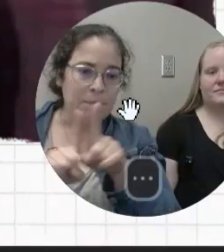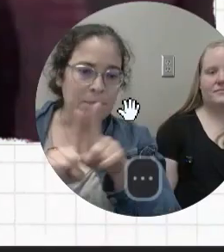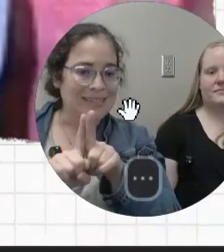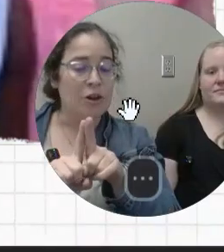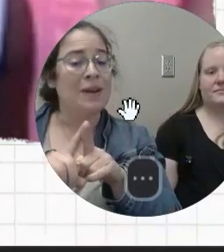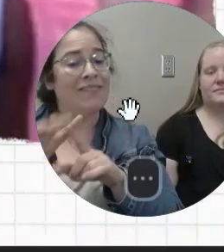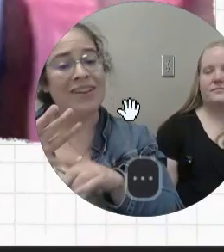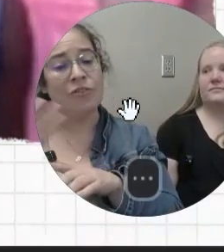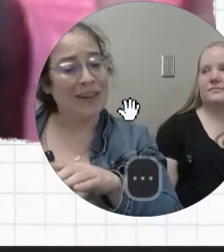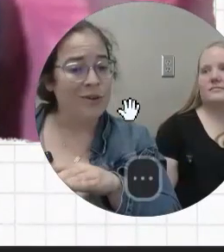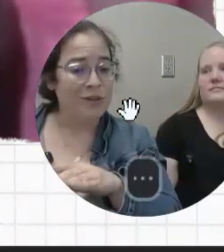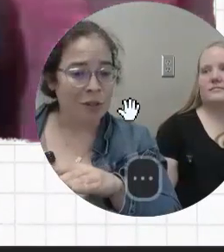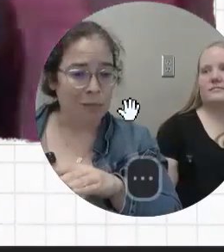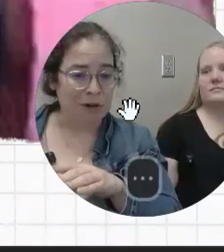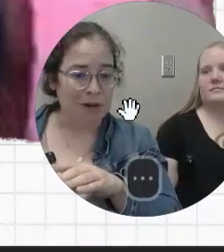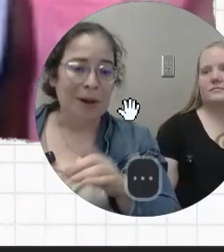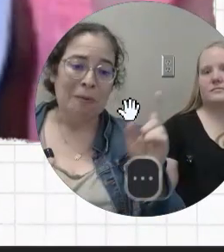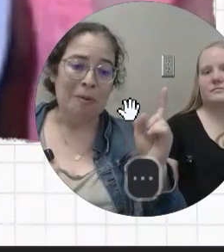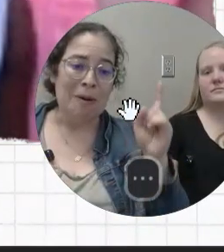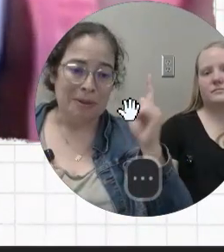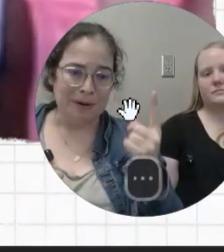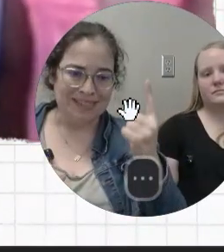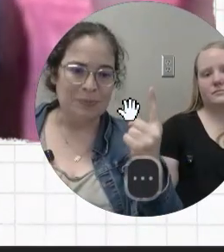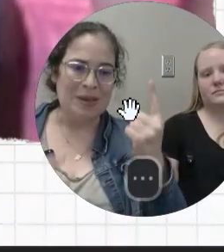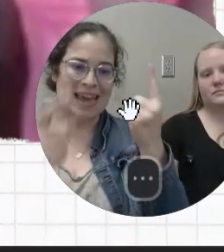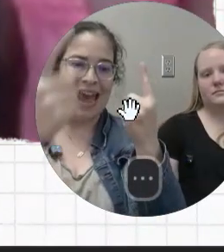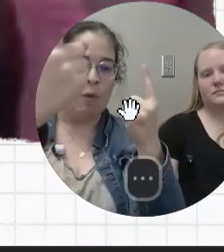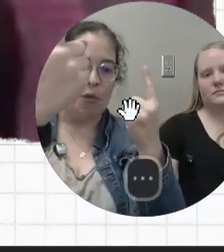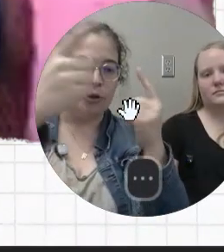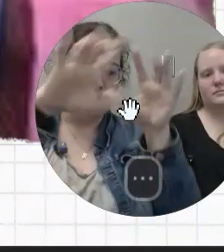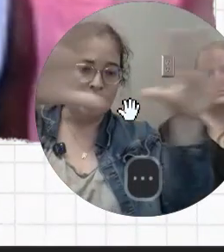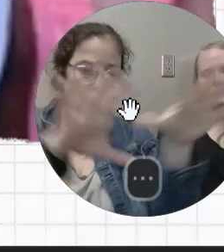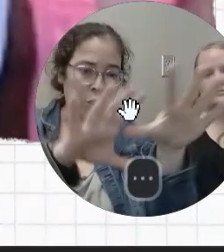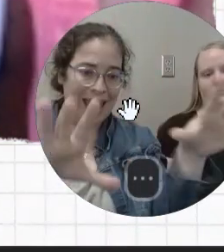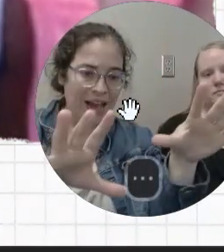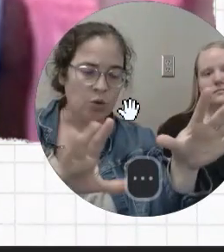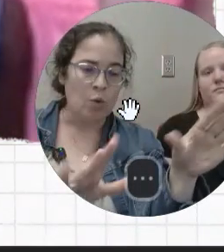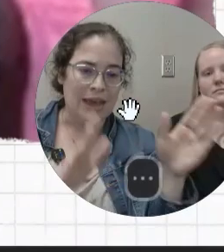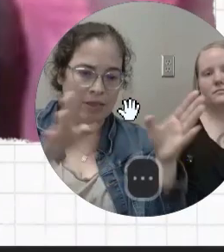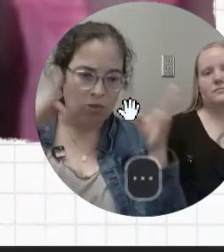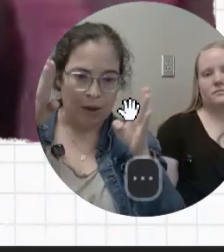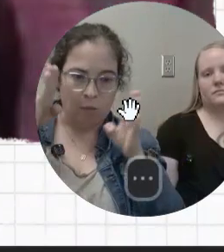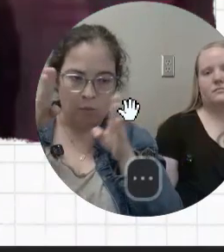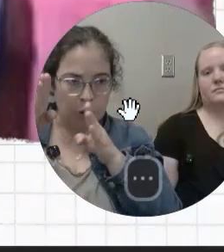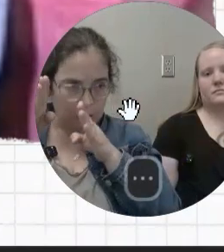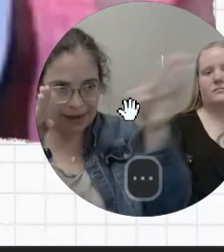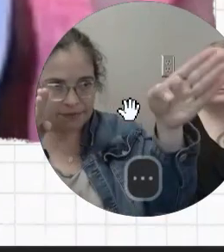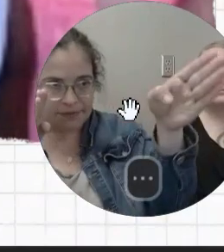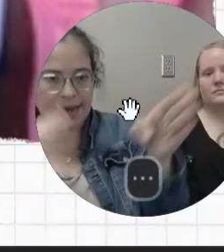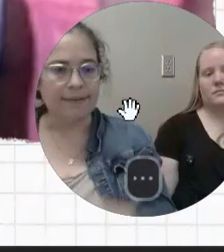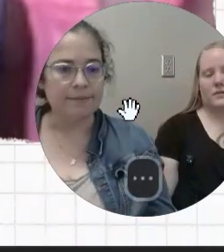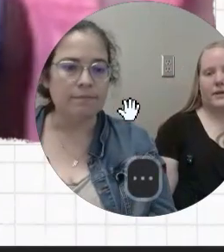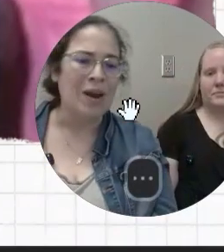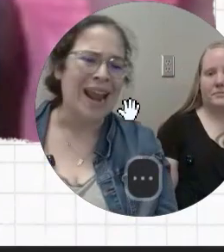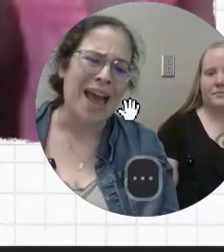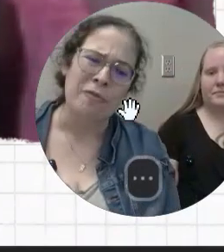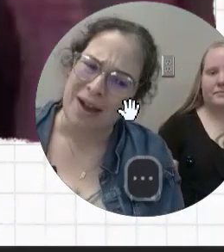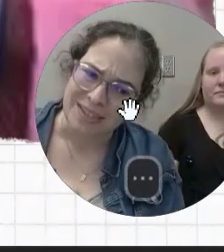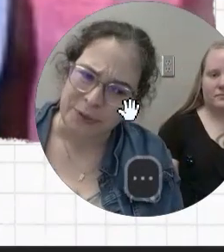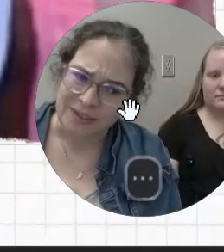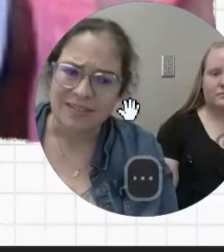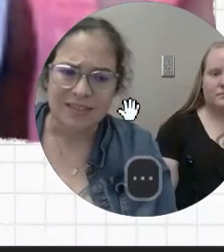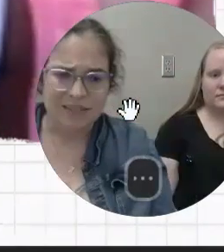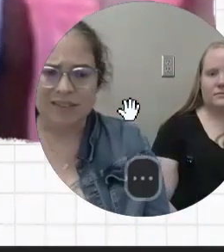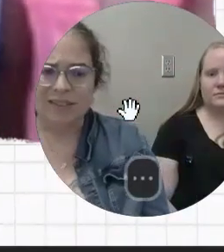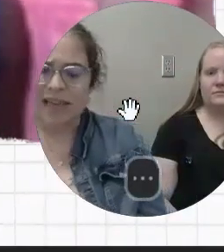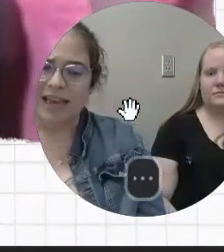So it's really important to have people together. But even if there is no interpreter, we want the person speaking and what they're trying to look at